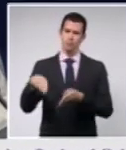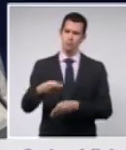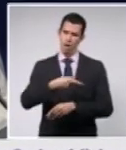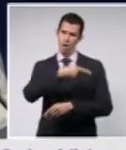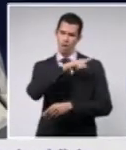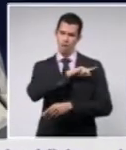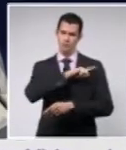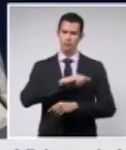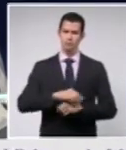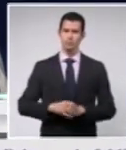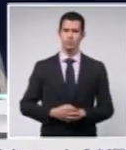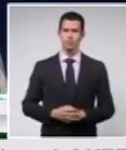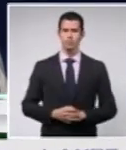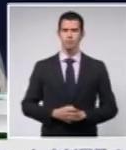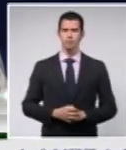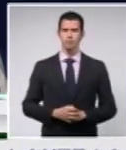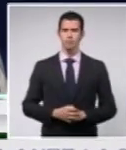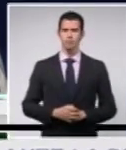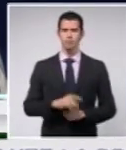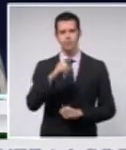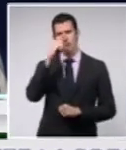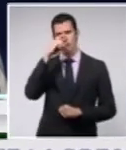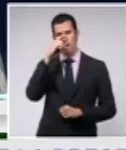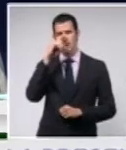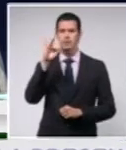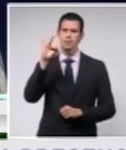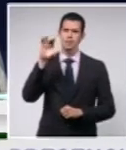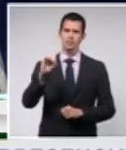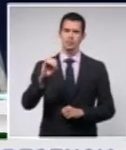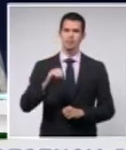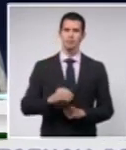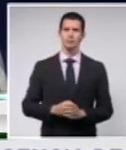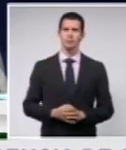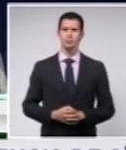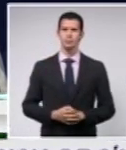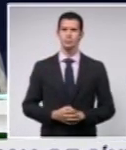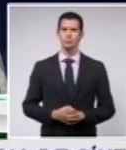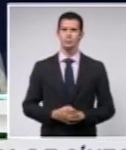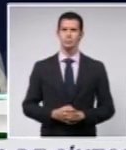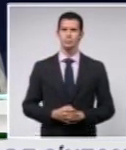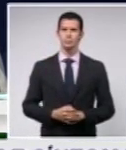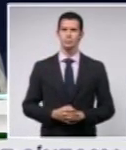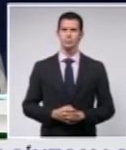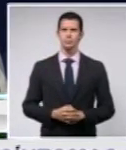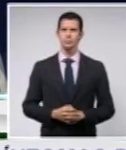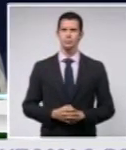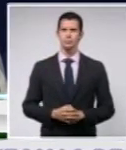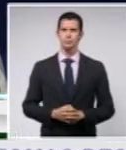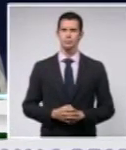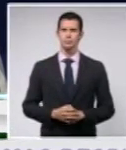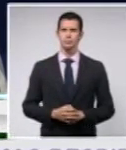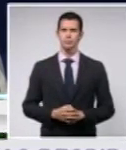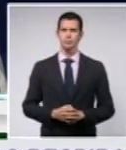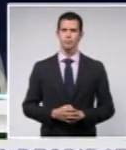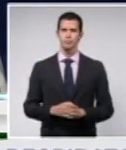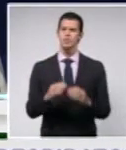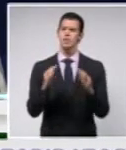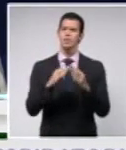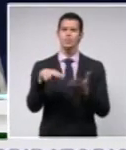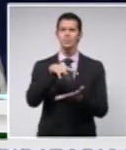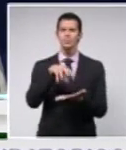Matanzas province. She was a confirmed case contact and suffering from pre-existing health